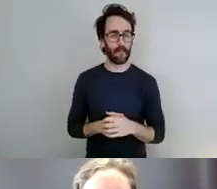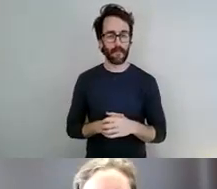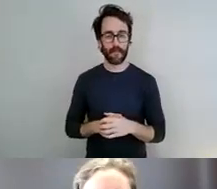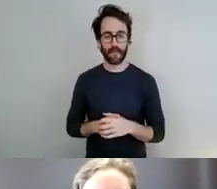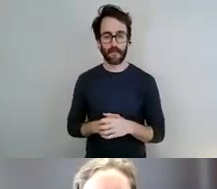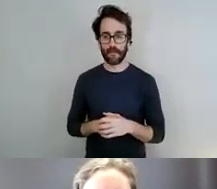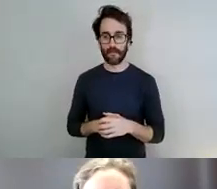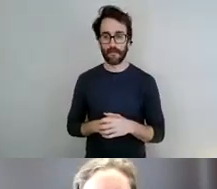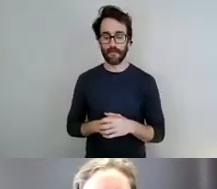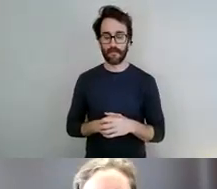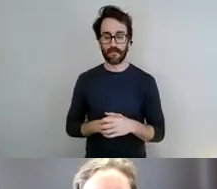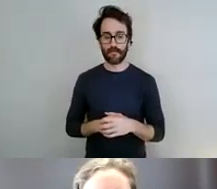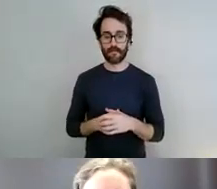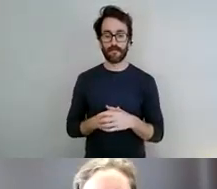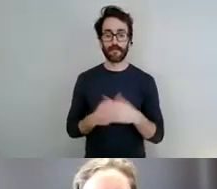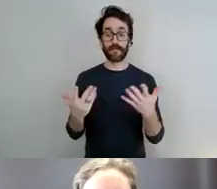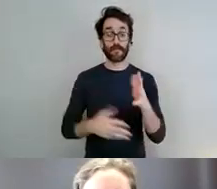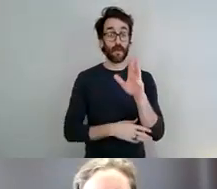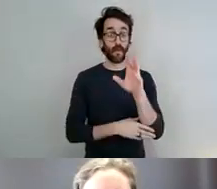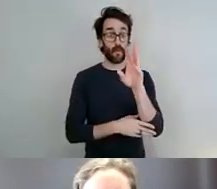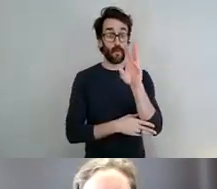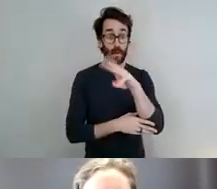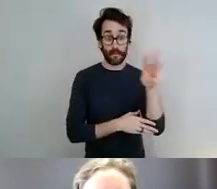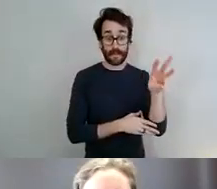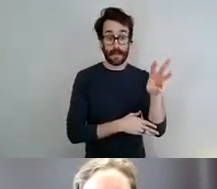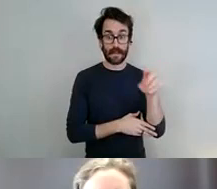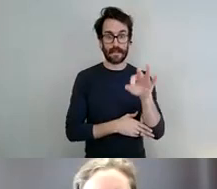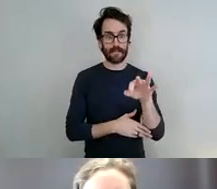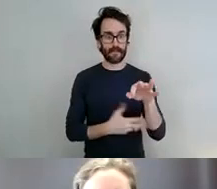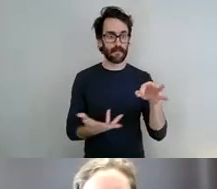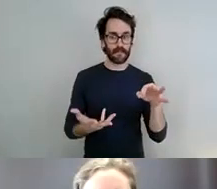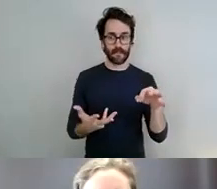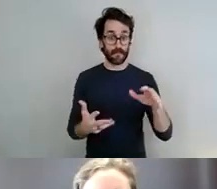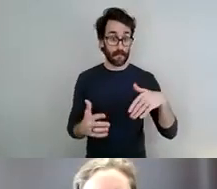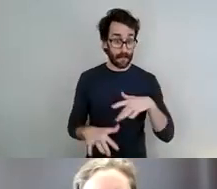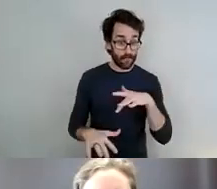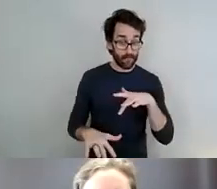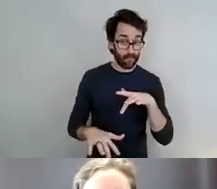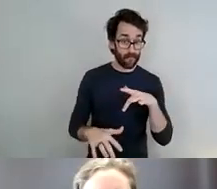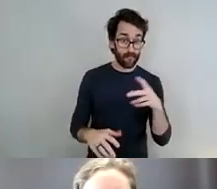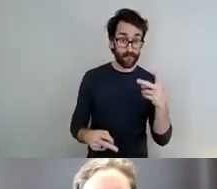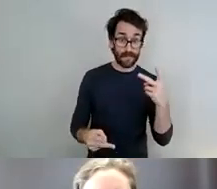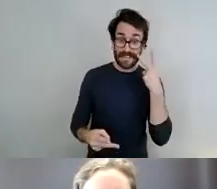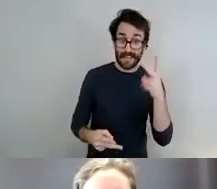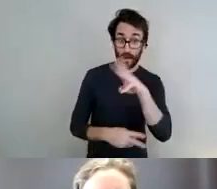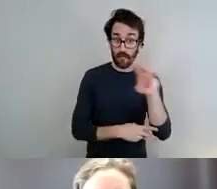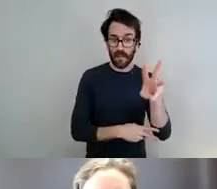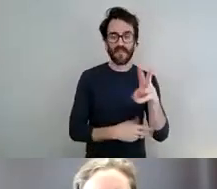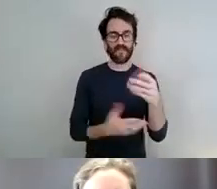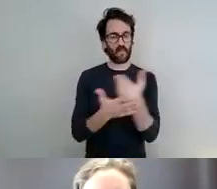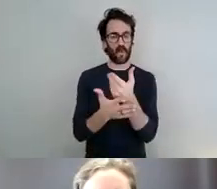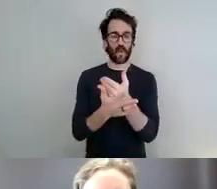Our website, if anyone hasn't gone there recently, we have a new face and new look to our website, which makes it a little bit more easier for people to